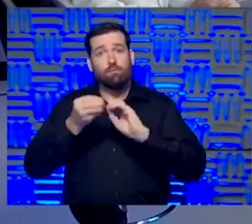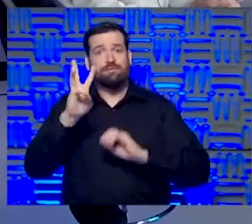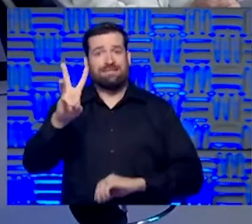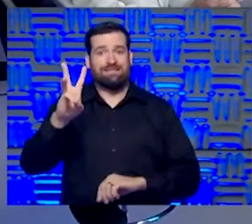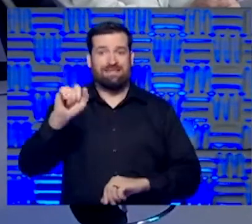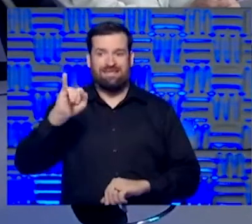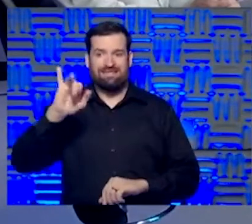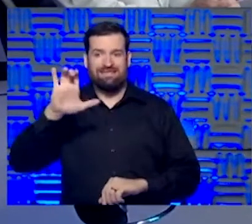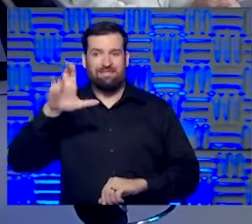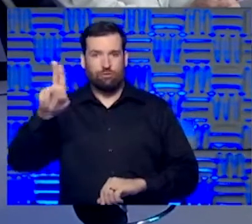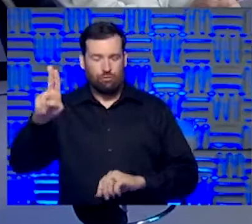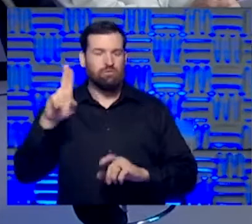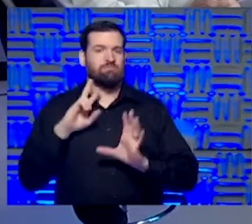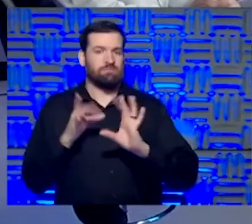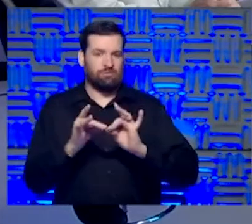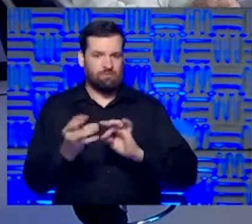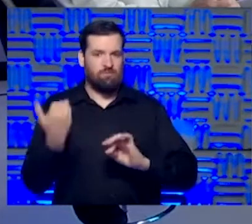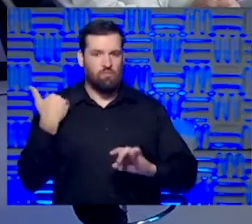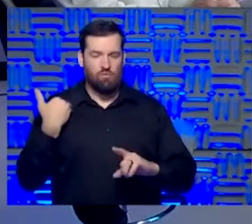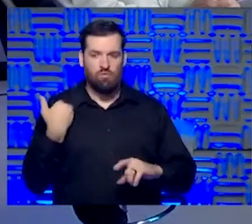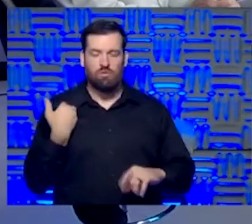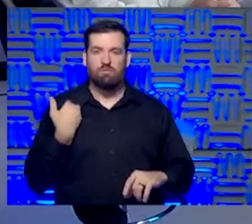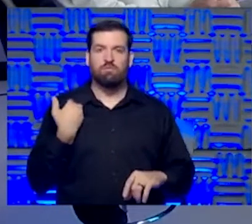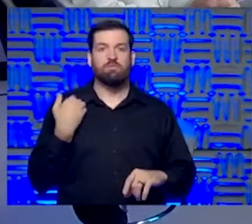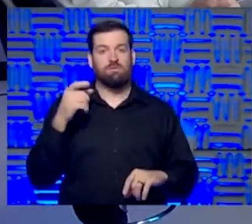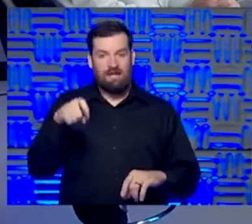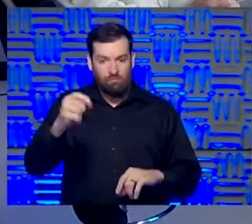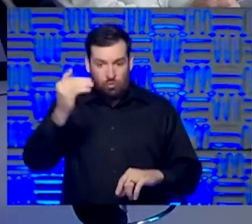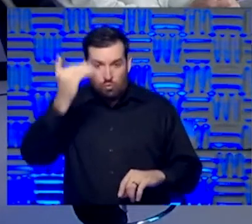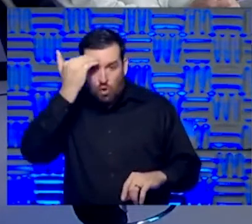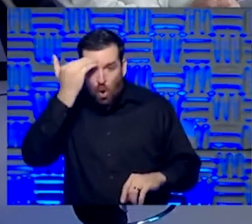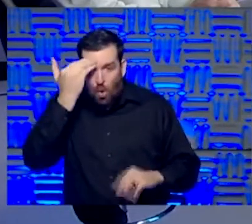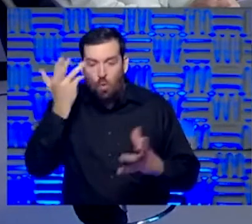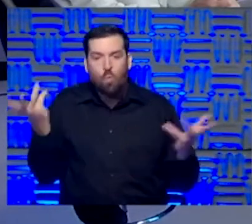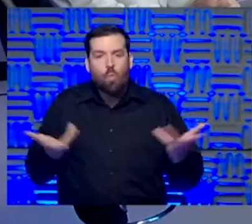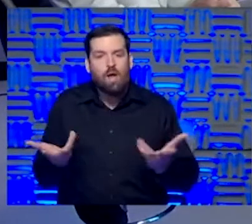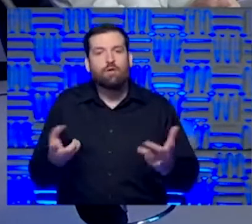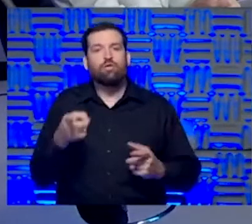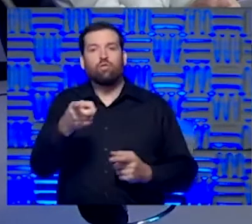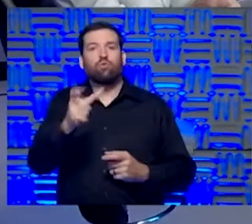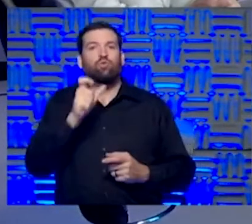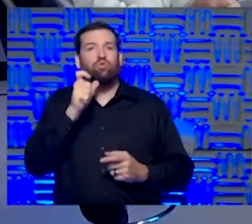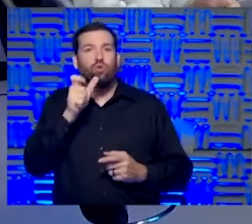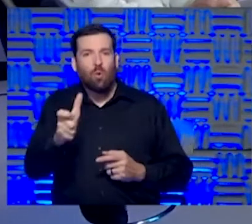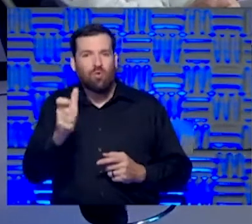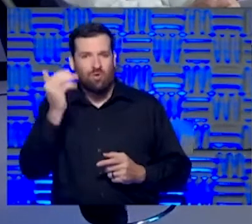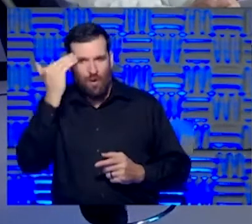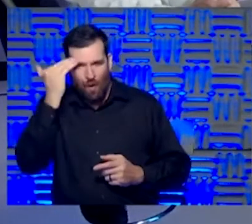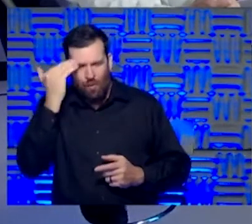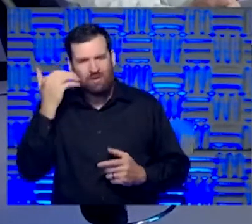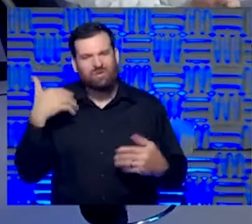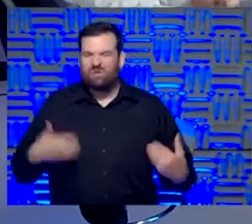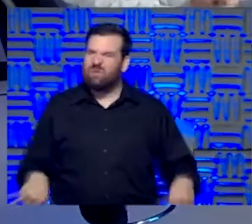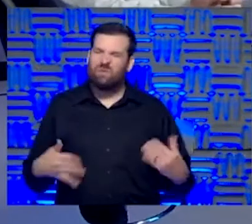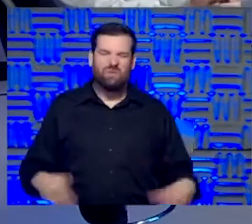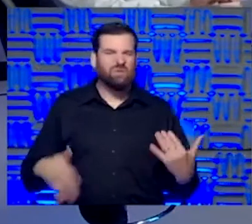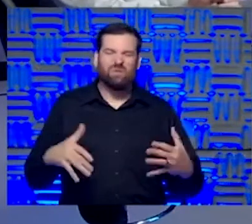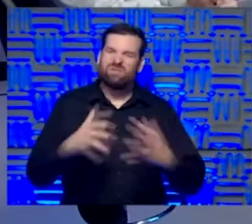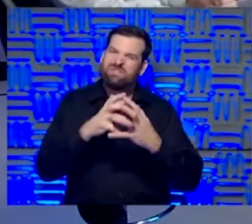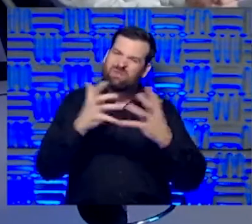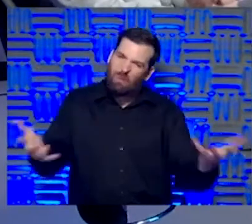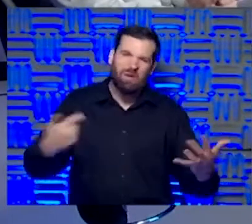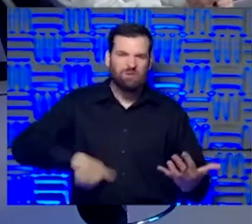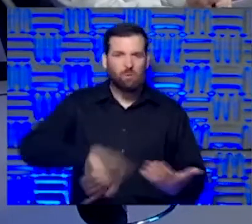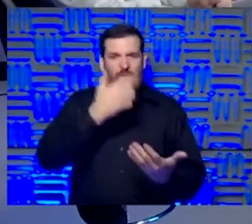you've heard me say it before, you've got to know what you don't know. And man, there's so much we don't